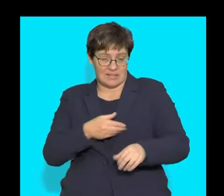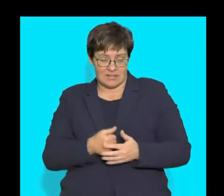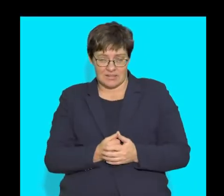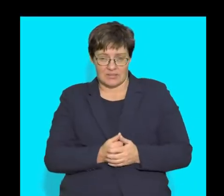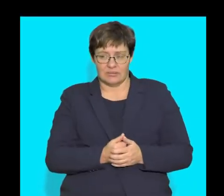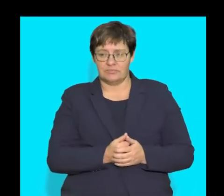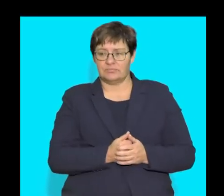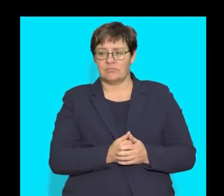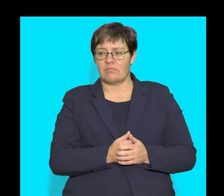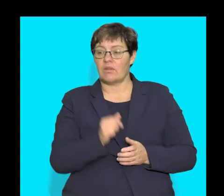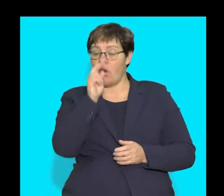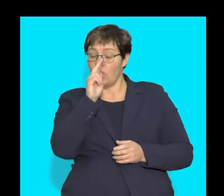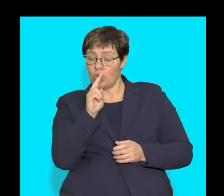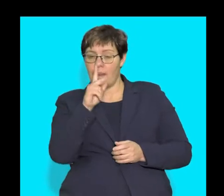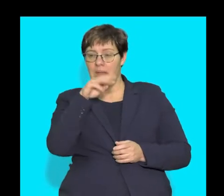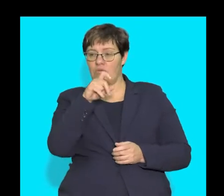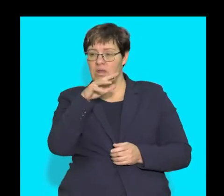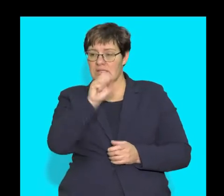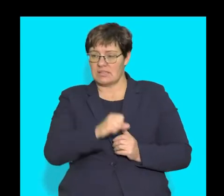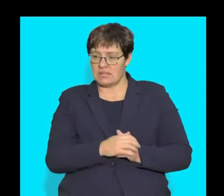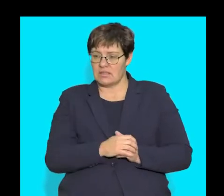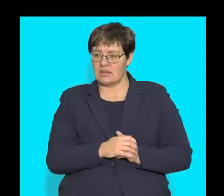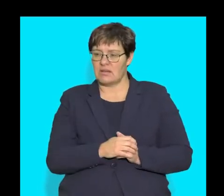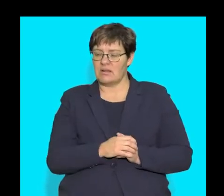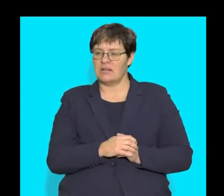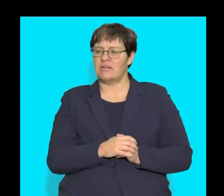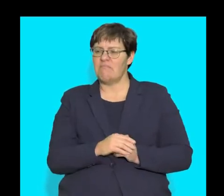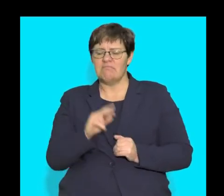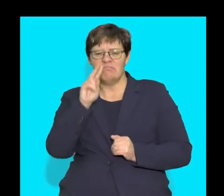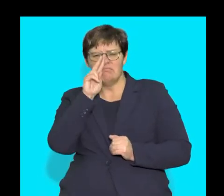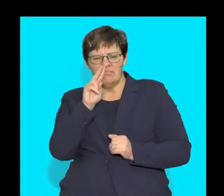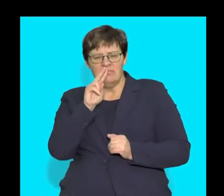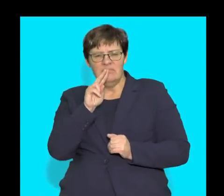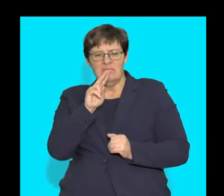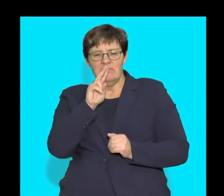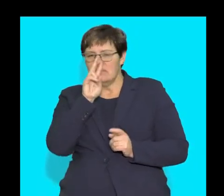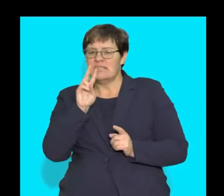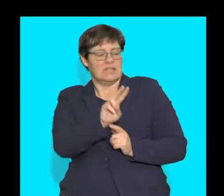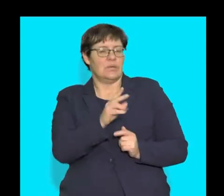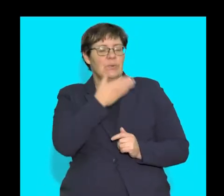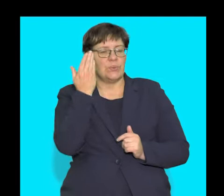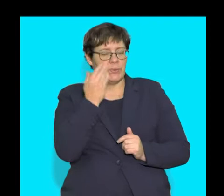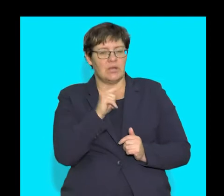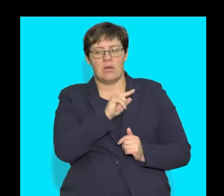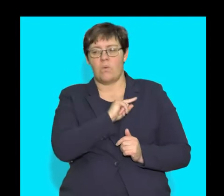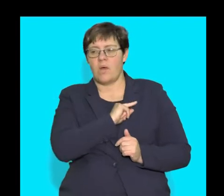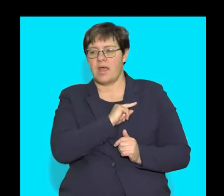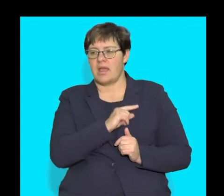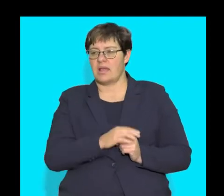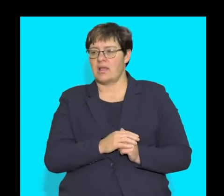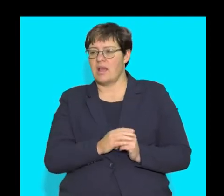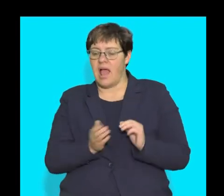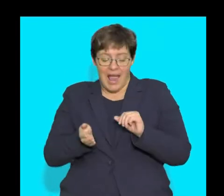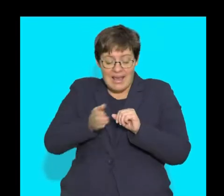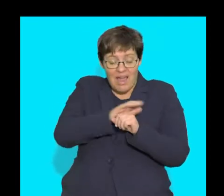So guys, when we look at the pancreas, it's often not visibly seen because we have it